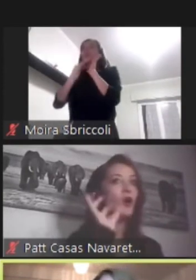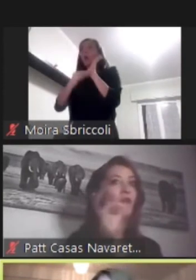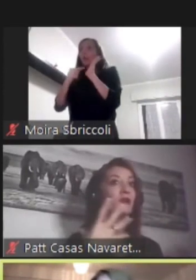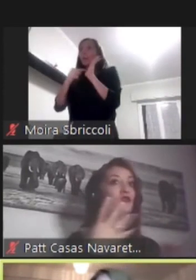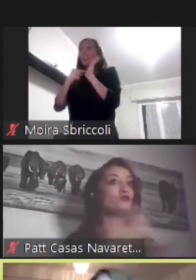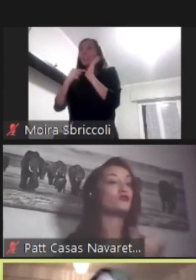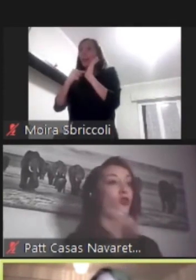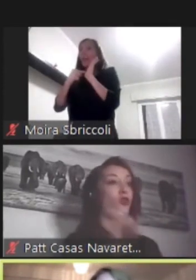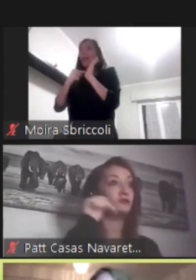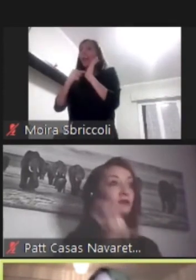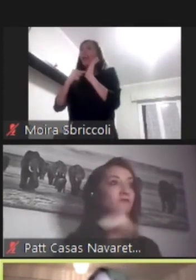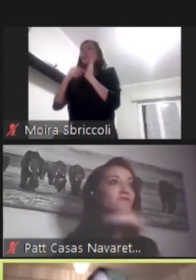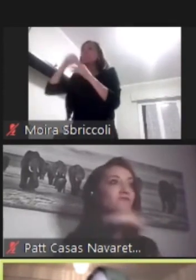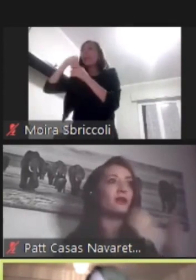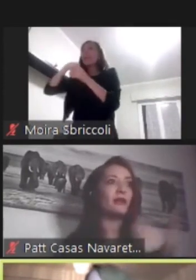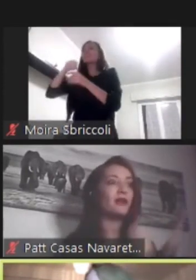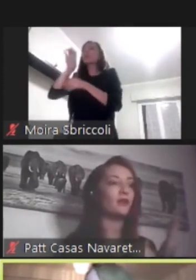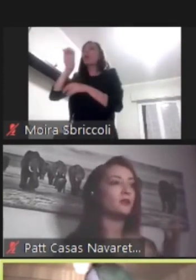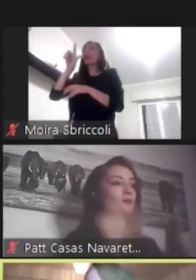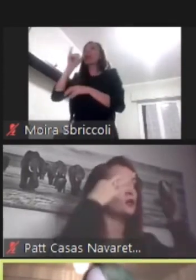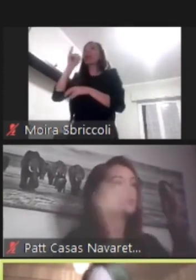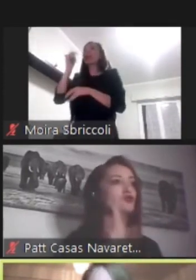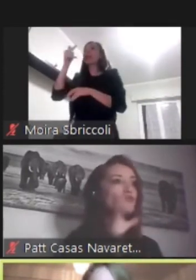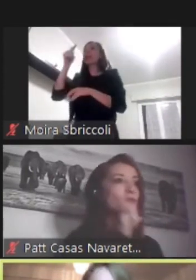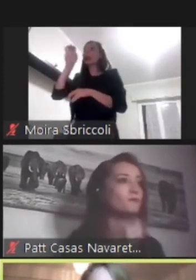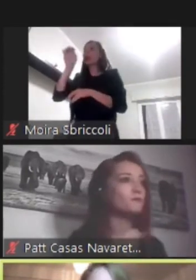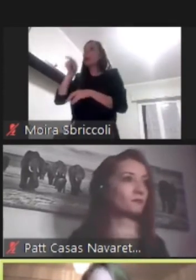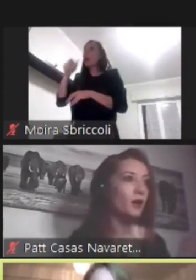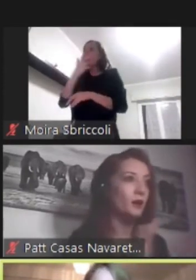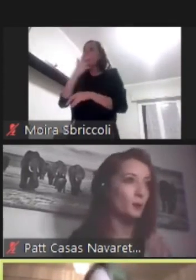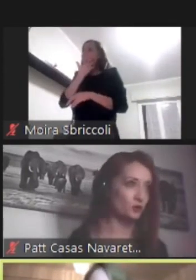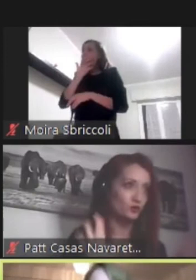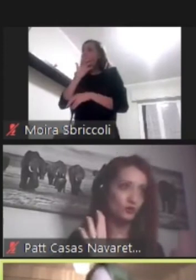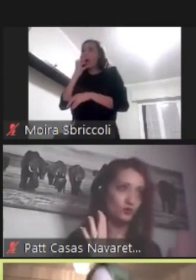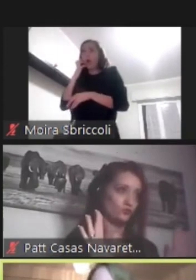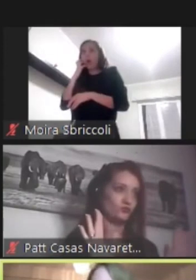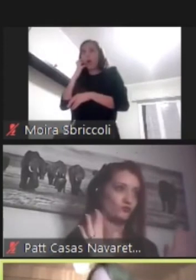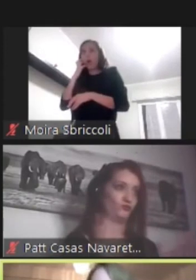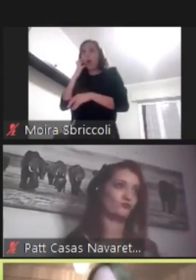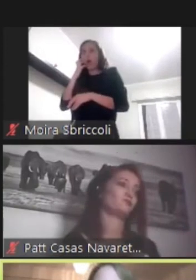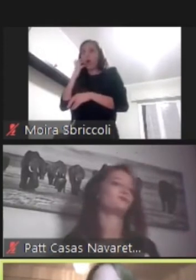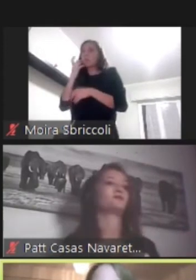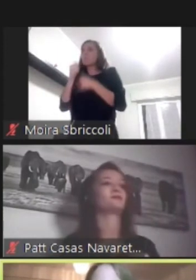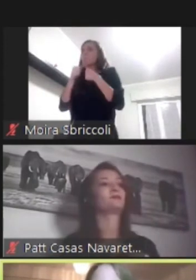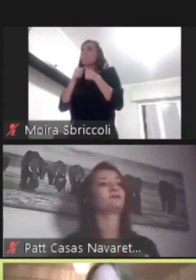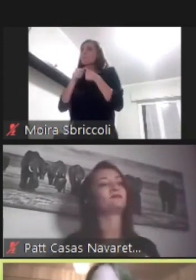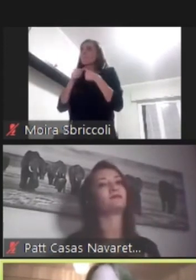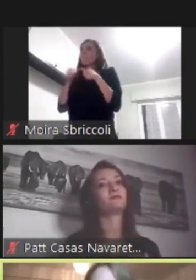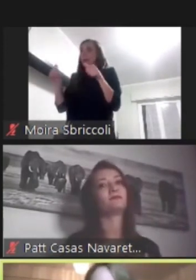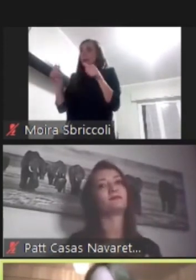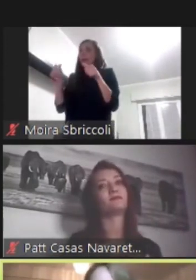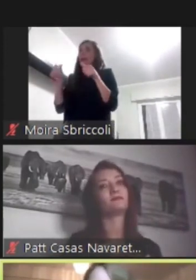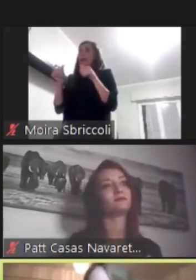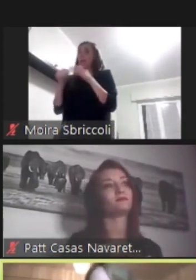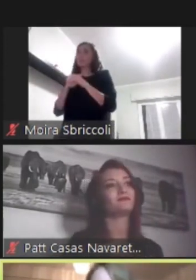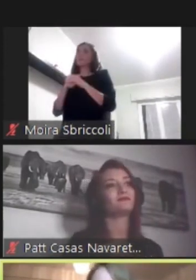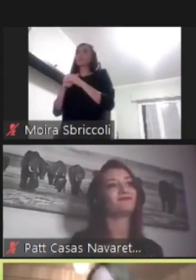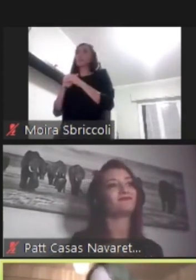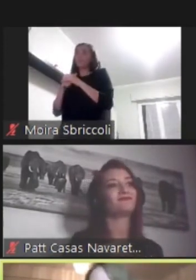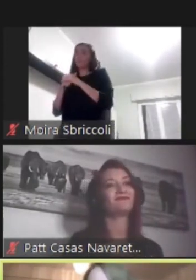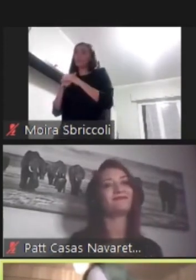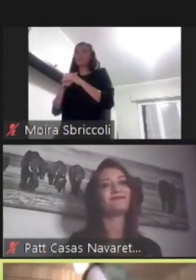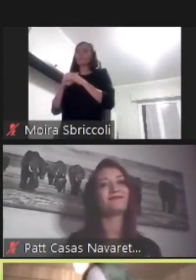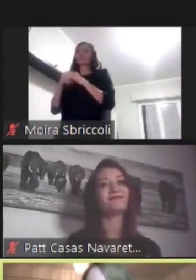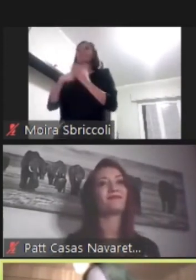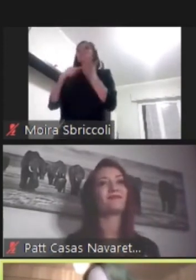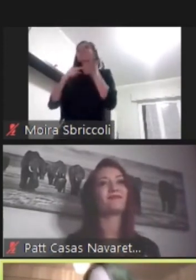So let's take a look at what the holy basil plant actually looks like. So we know it's good for our nervous system